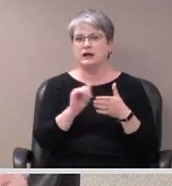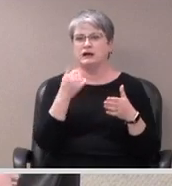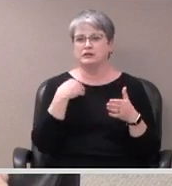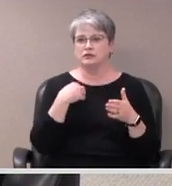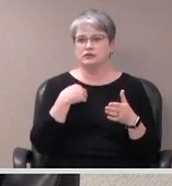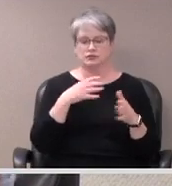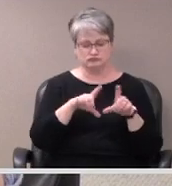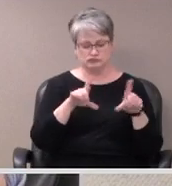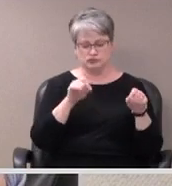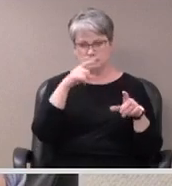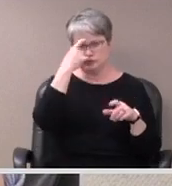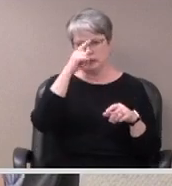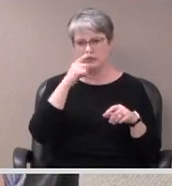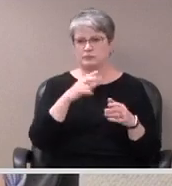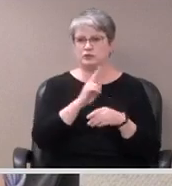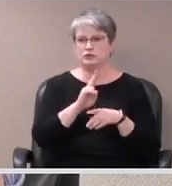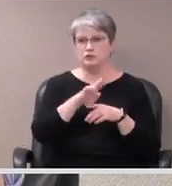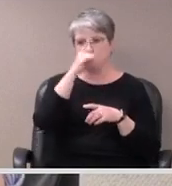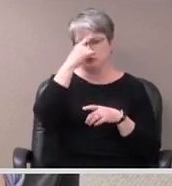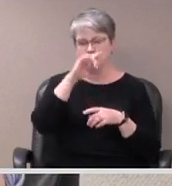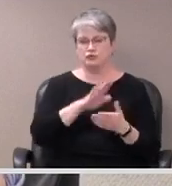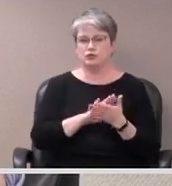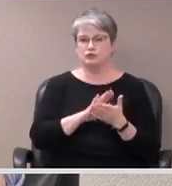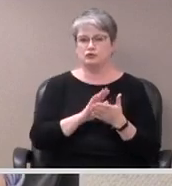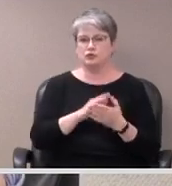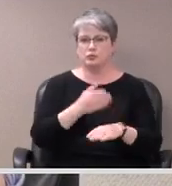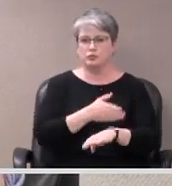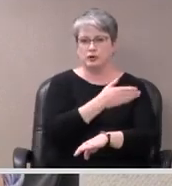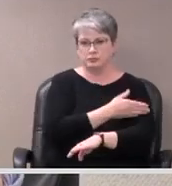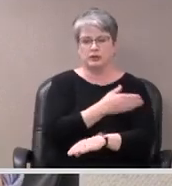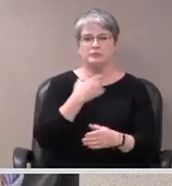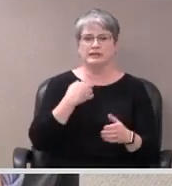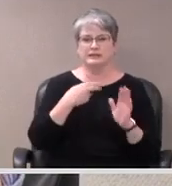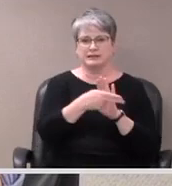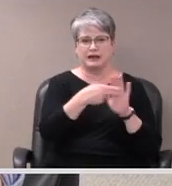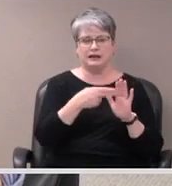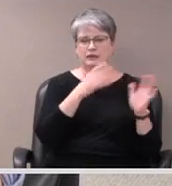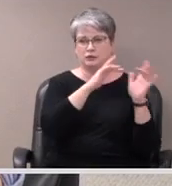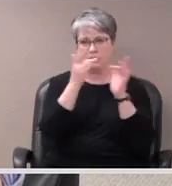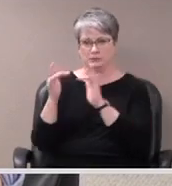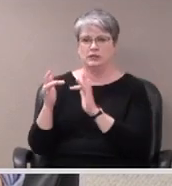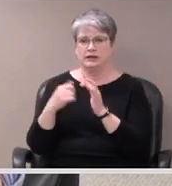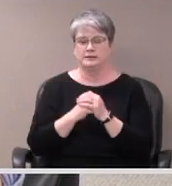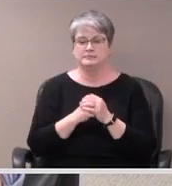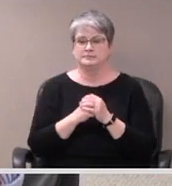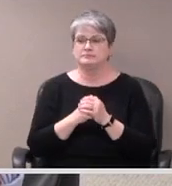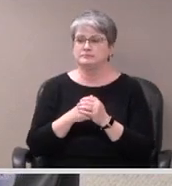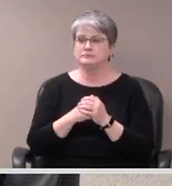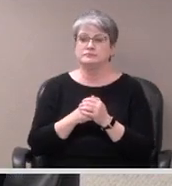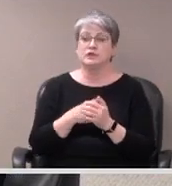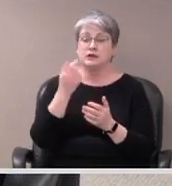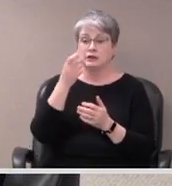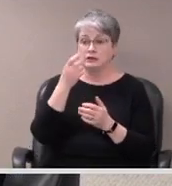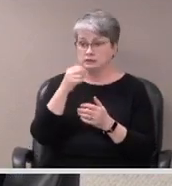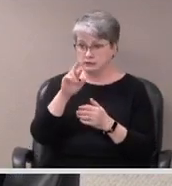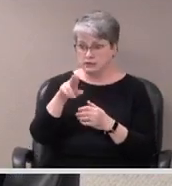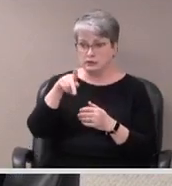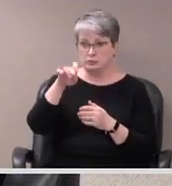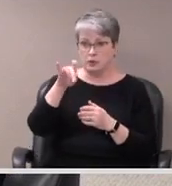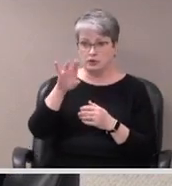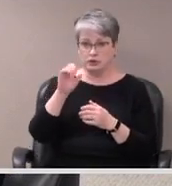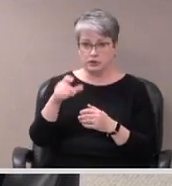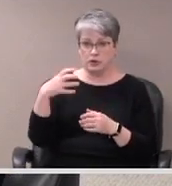school improvement and is highlighted on the Department of Education's Best Practices website. Dr. Polio, Board Chair Diane